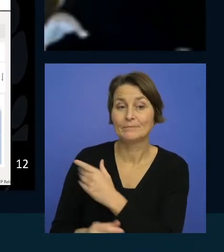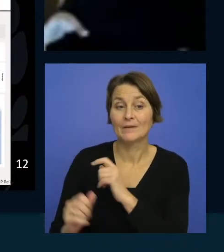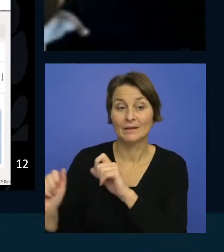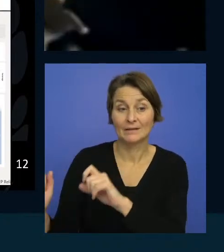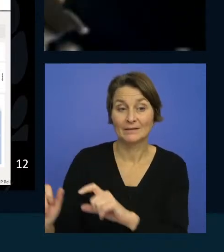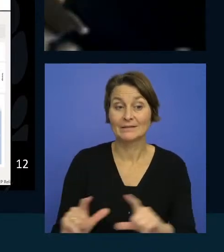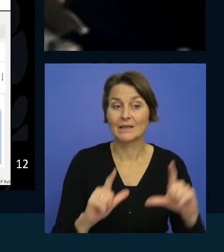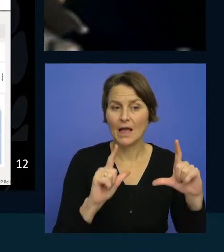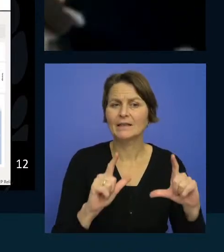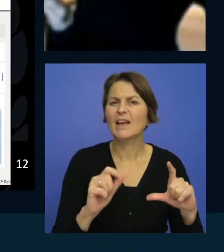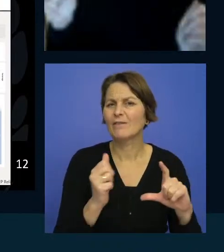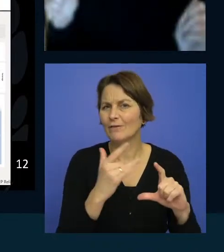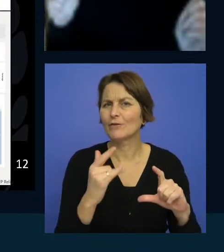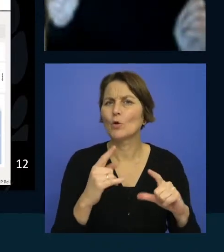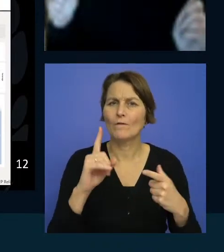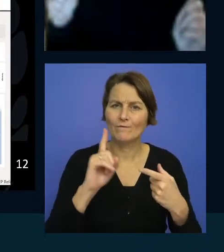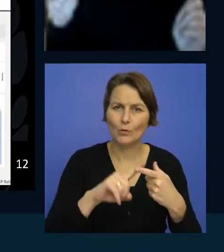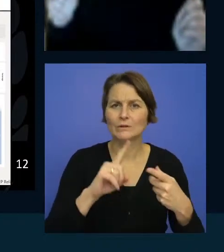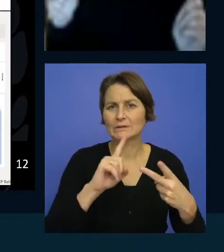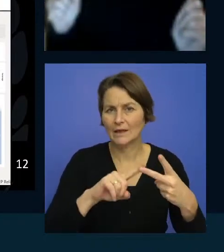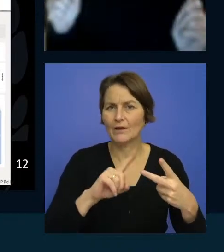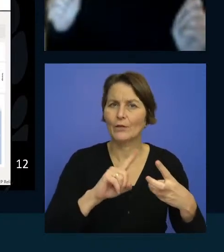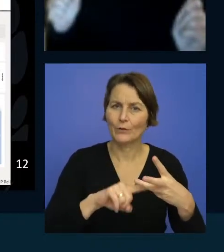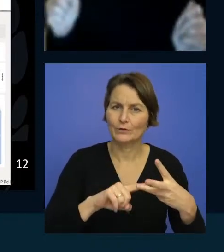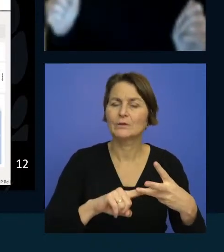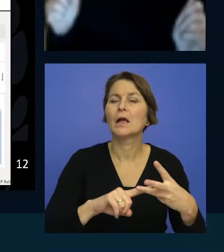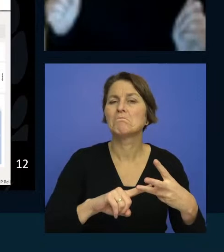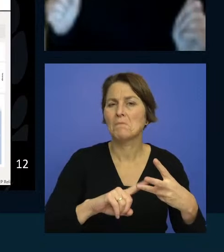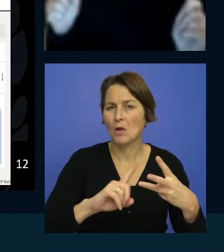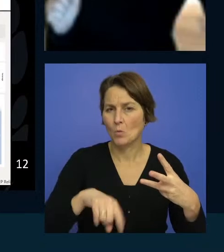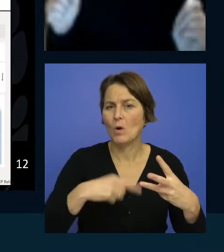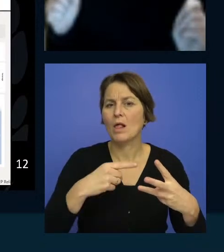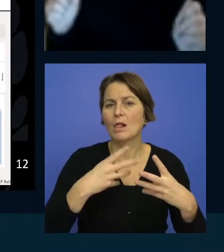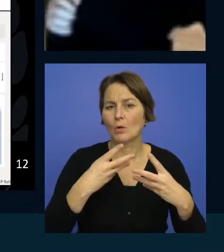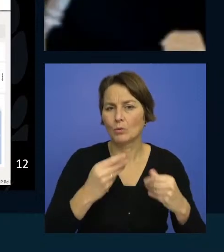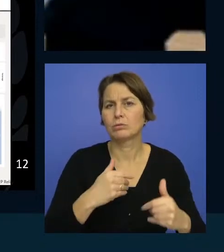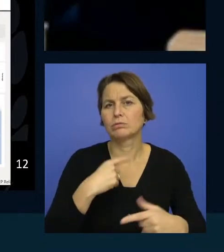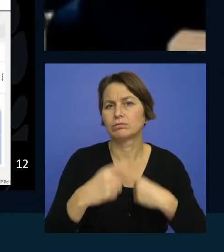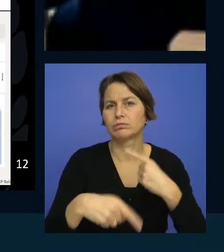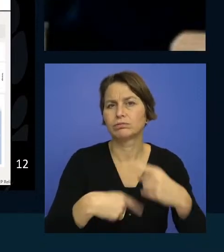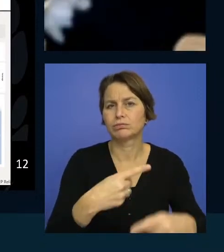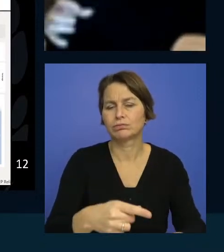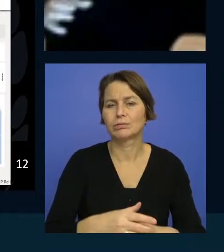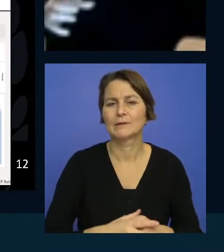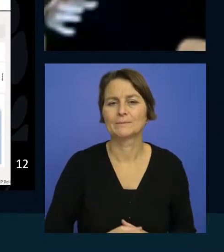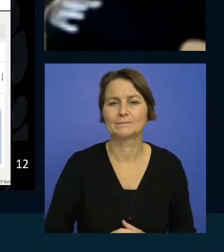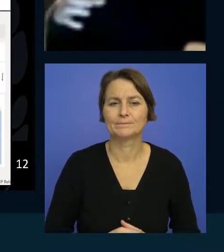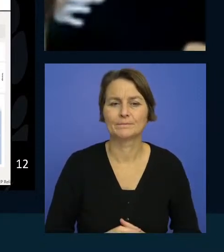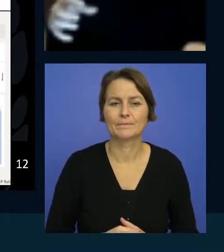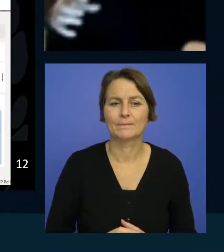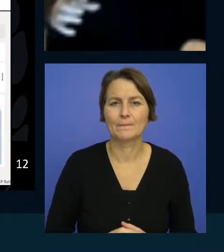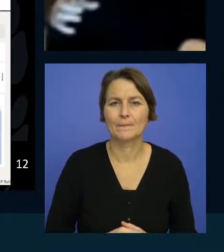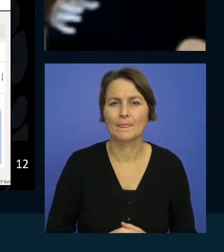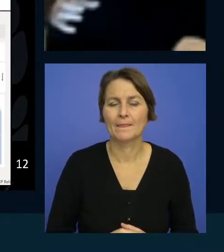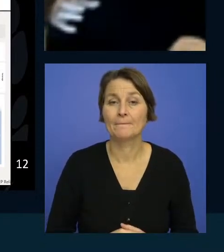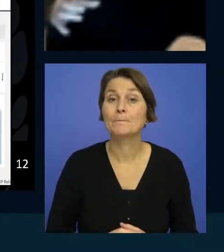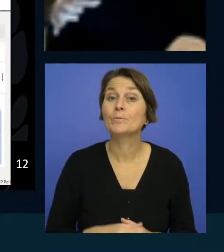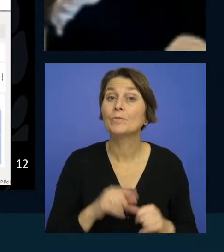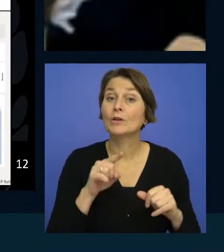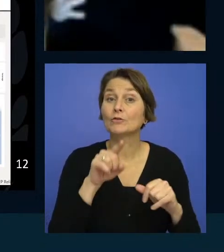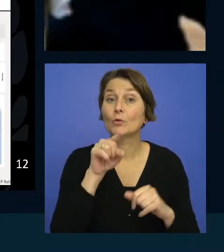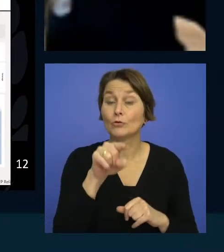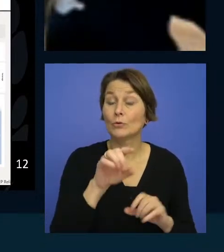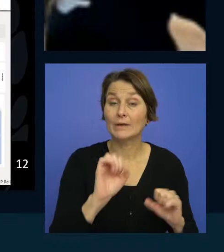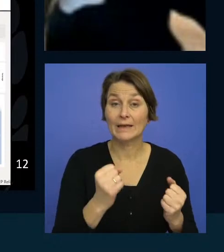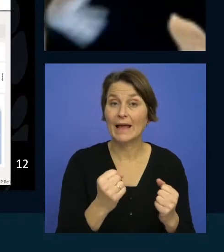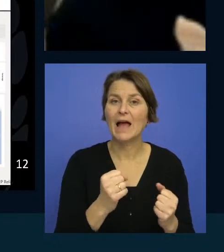need to do in order for this to work. So alongside so you can actually download an entire folder